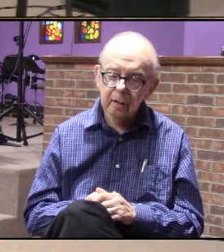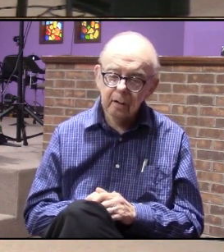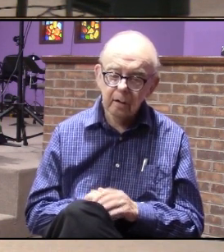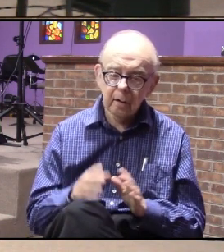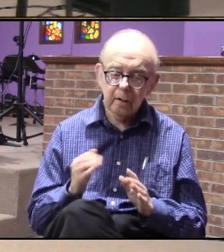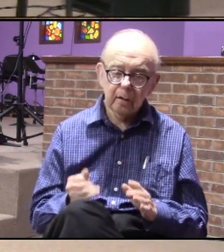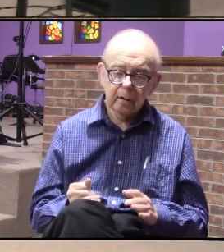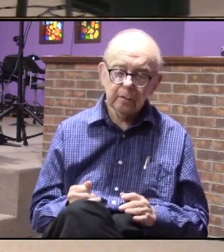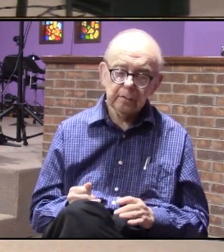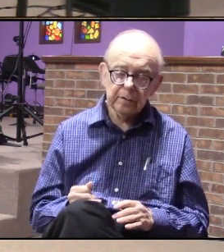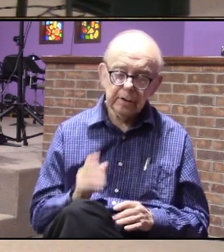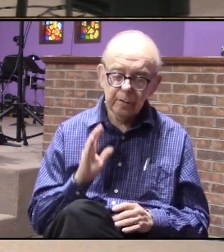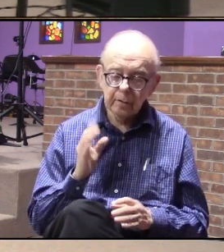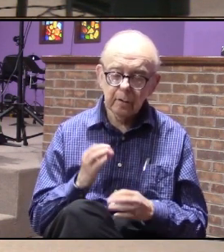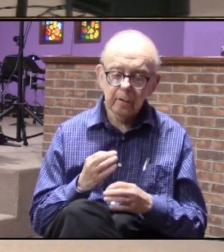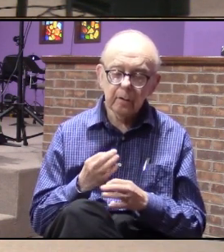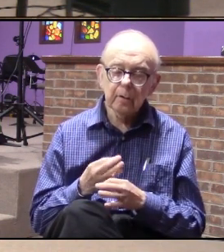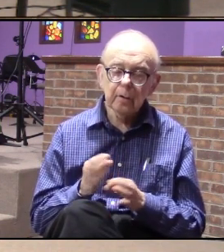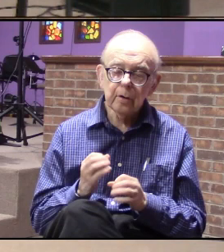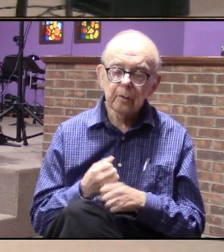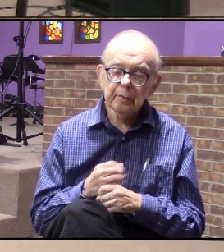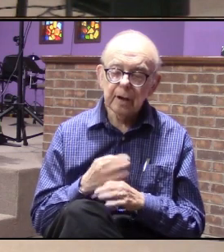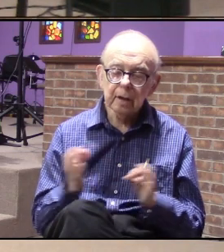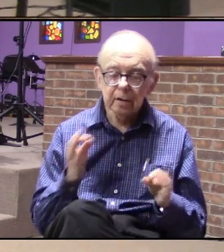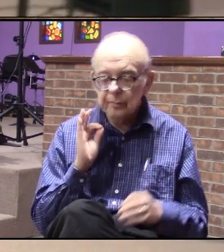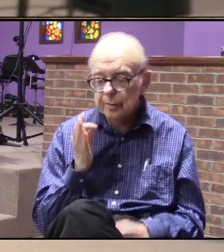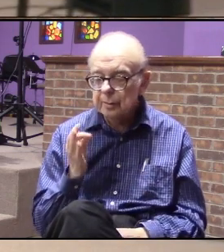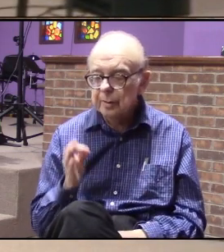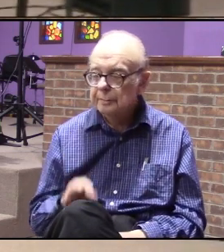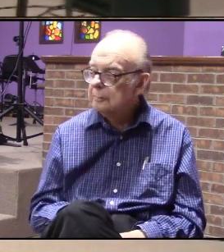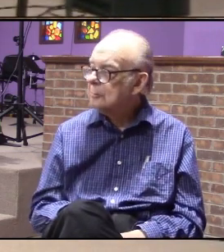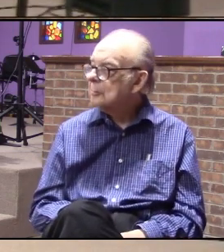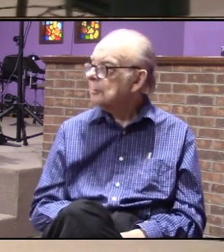Because you're going to produce much fruit. Now,